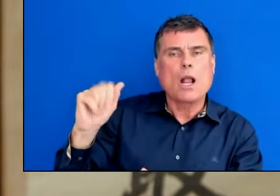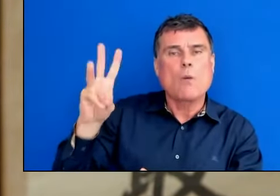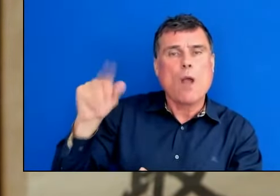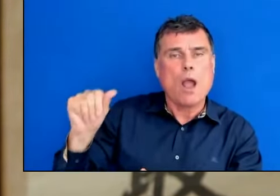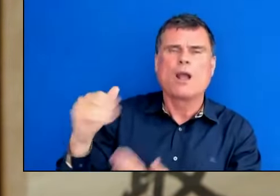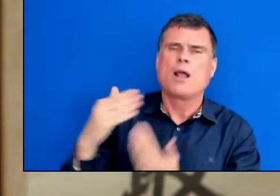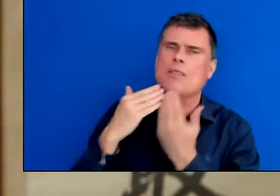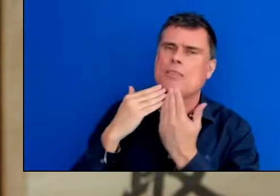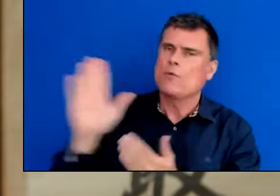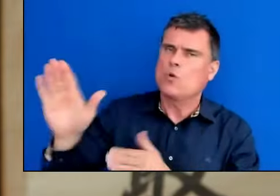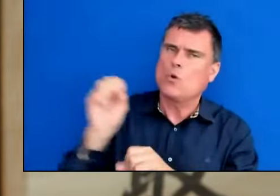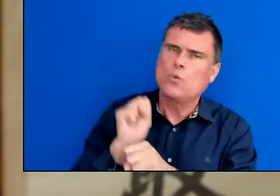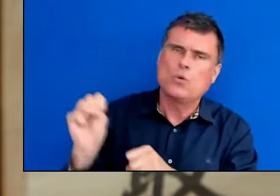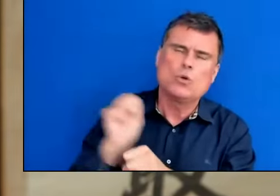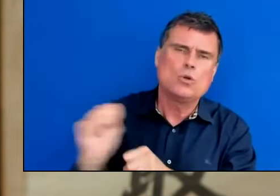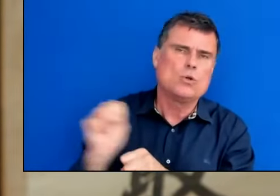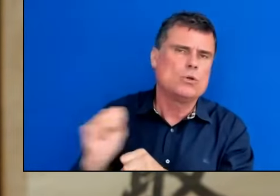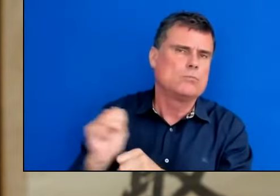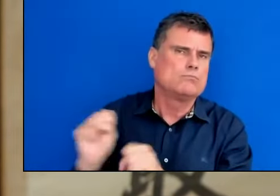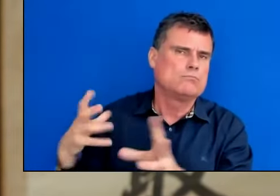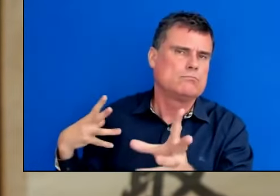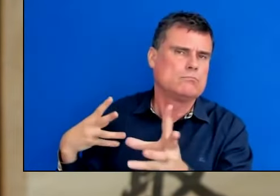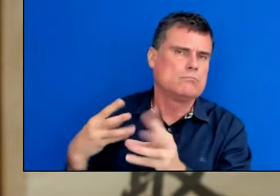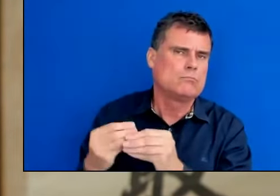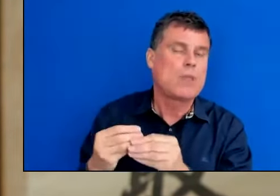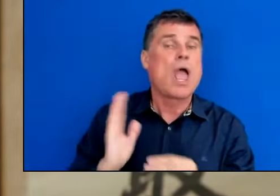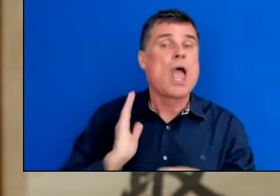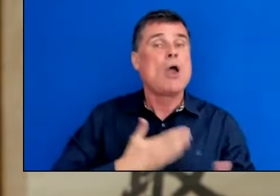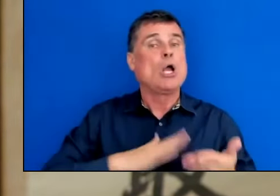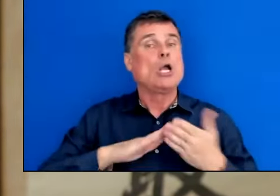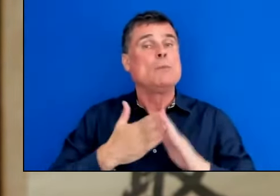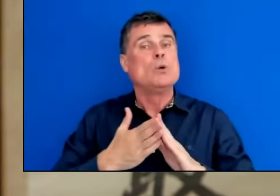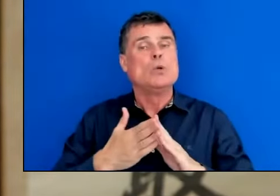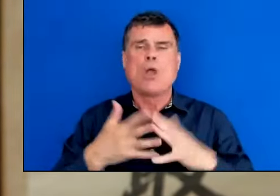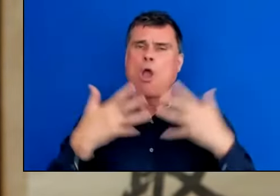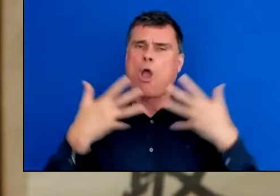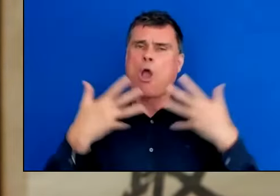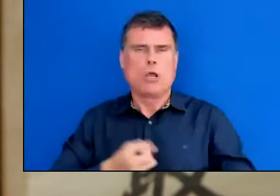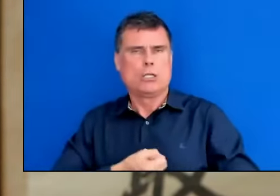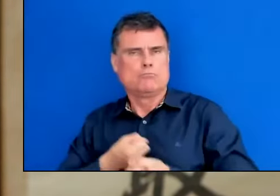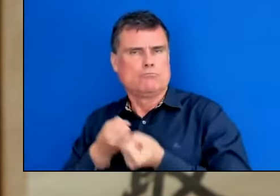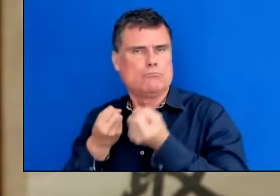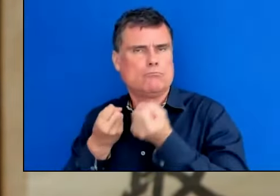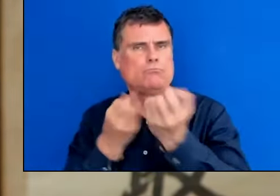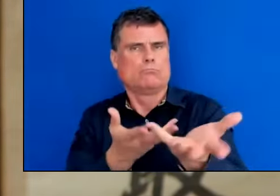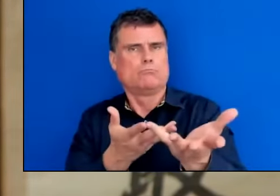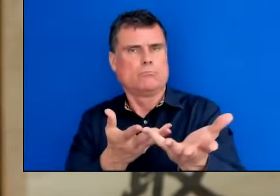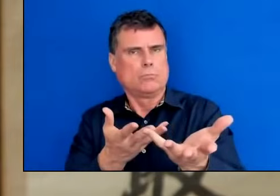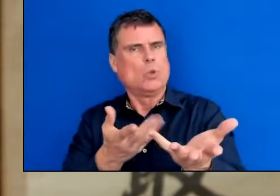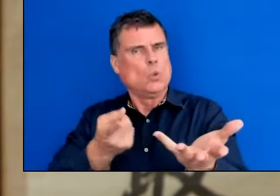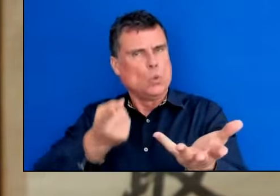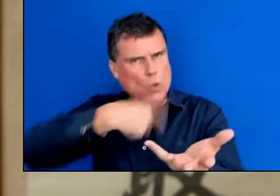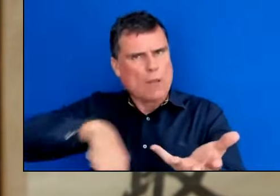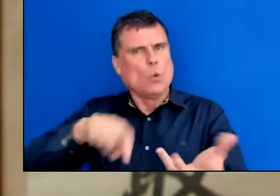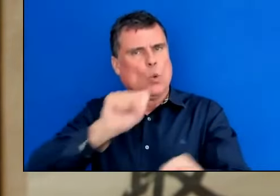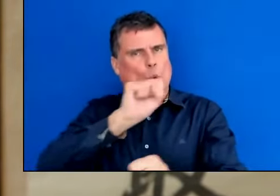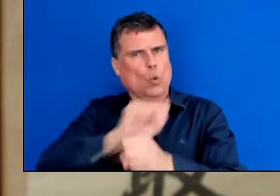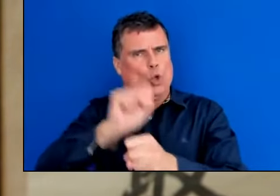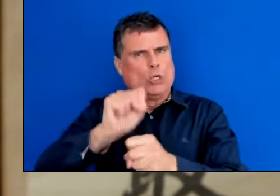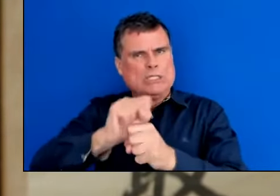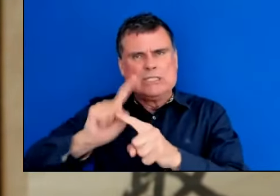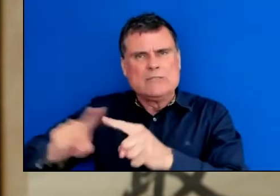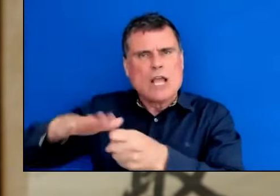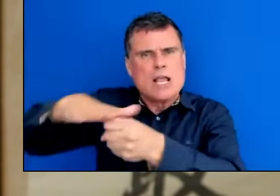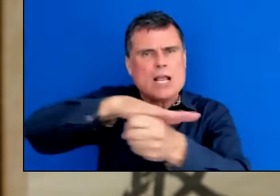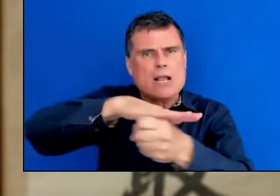community has spoken. We must do the important work to recognize the many places we are connected to. Communities